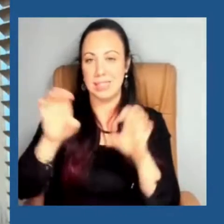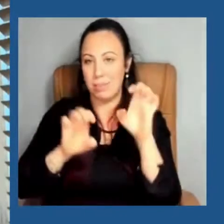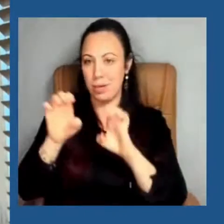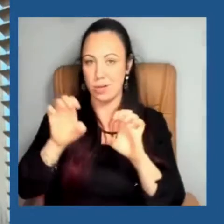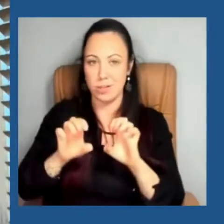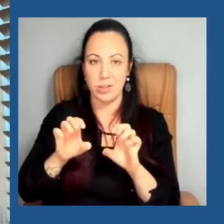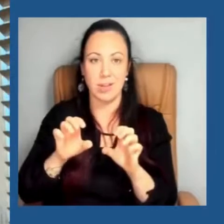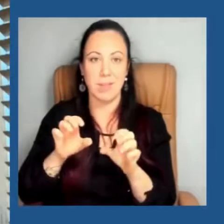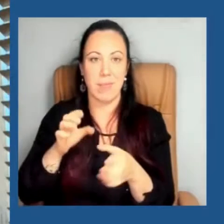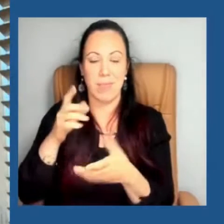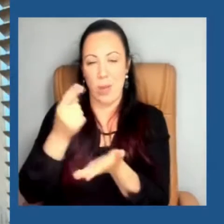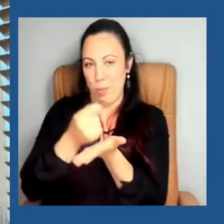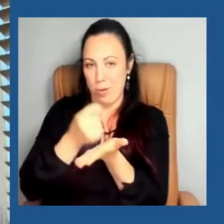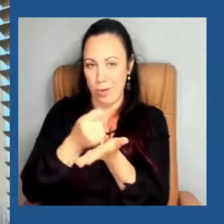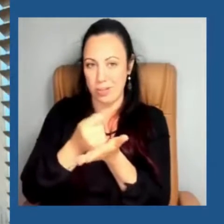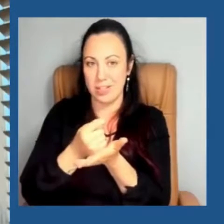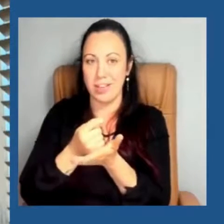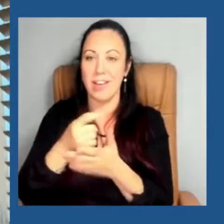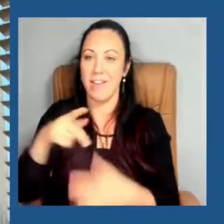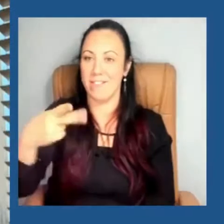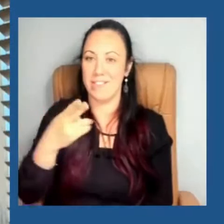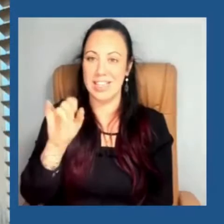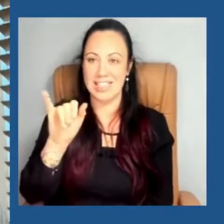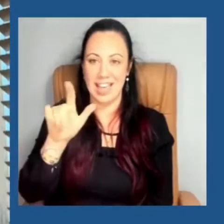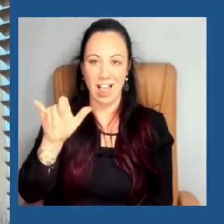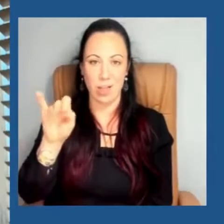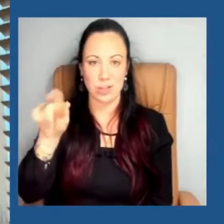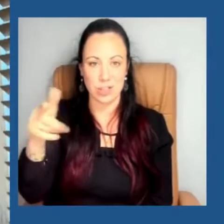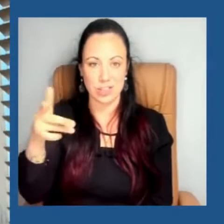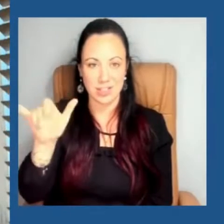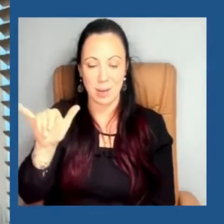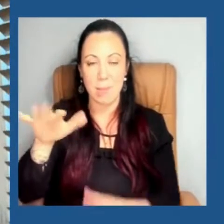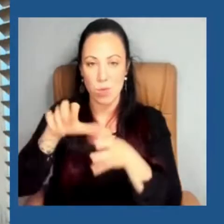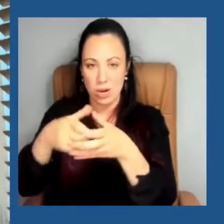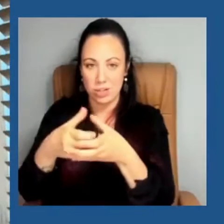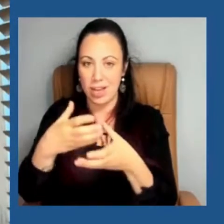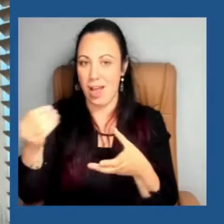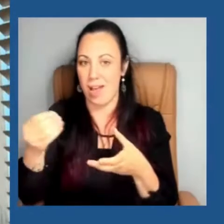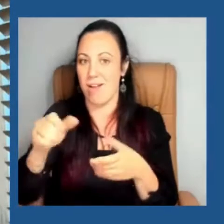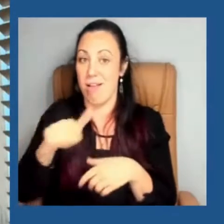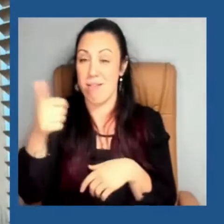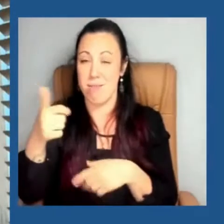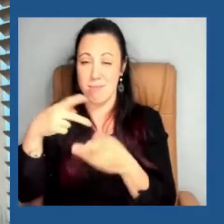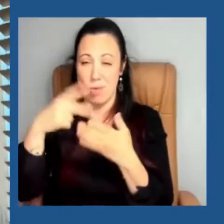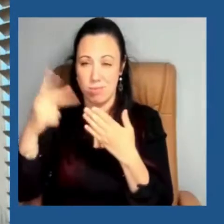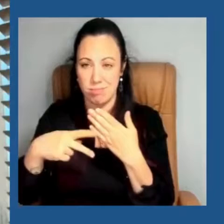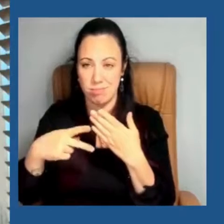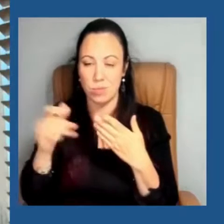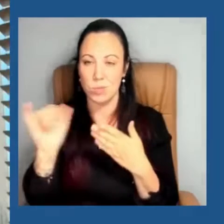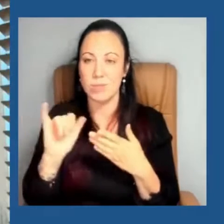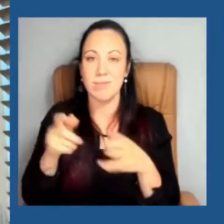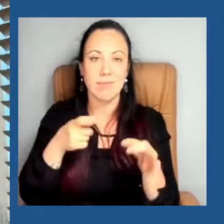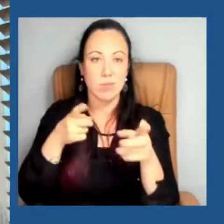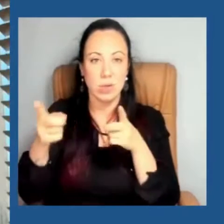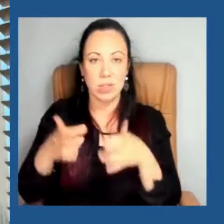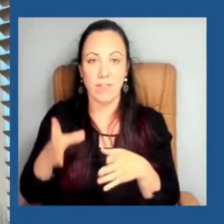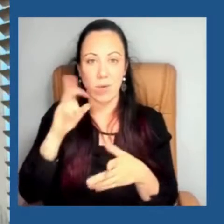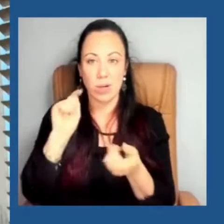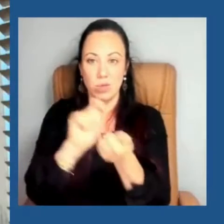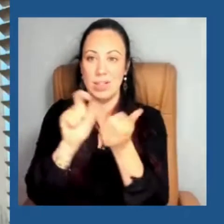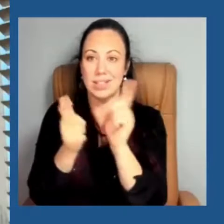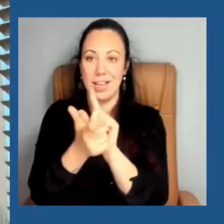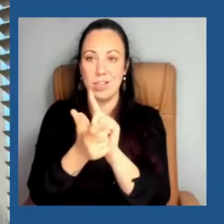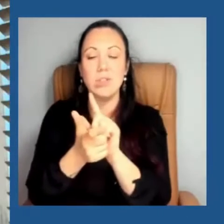Pathophysiology branch in NIMH's Intramural Research Program. I'm also the director of the Division of Translational Research